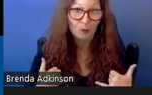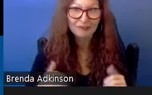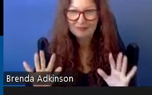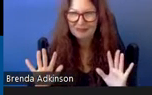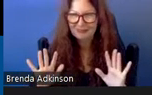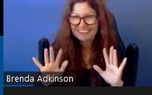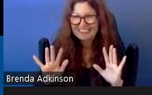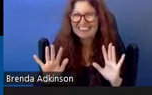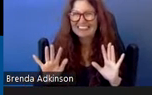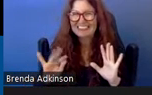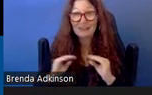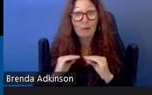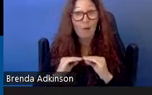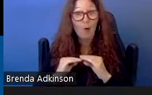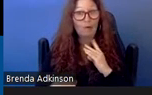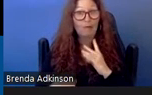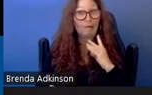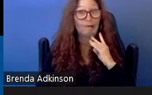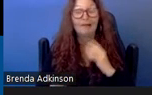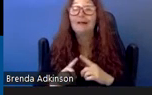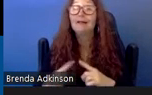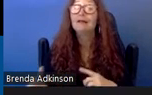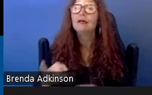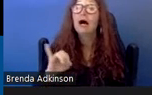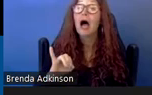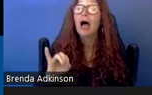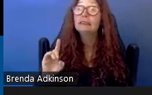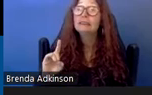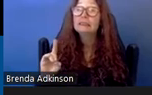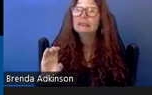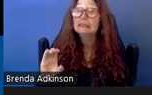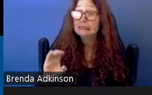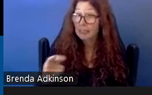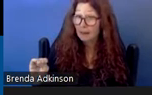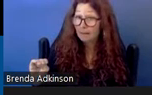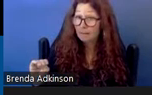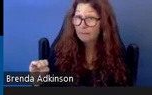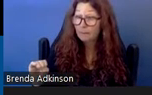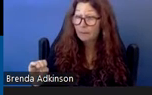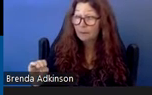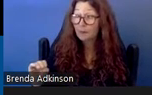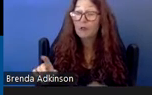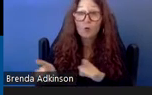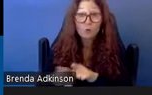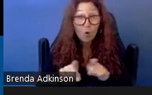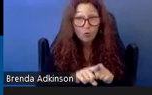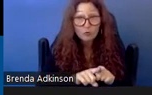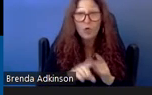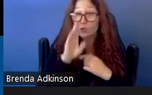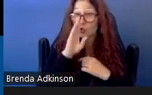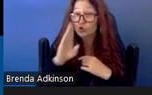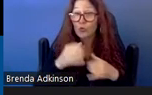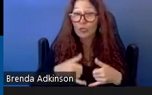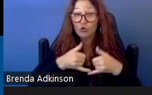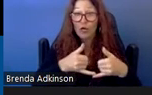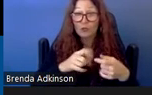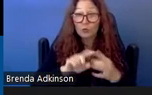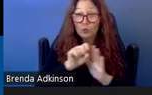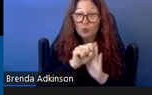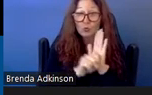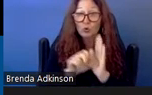asks further questions, is the IDCM was also a direct grant to North Carolina in their